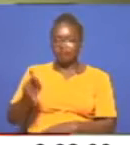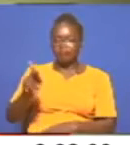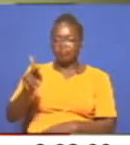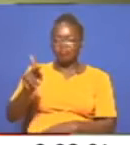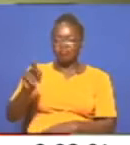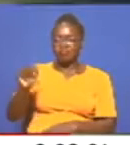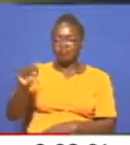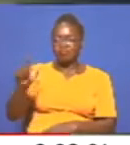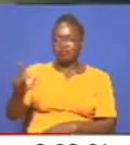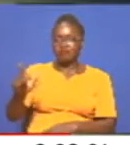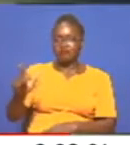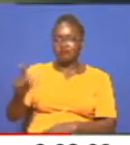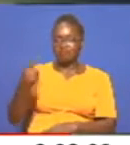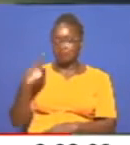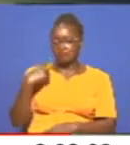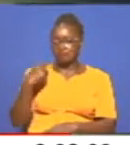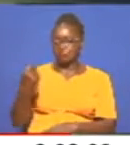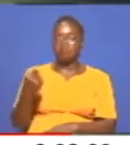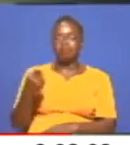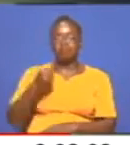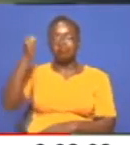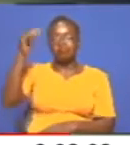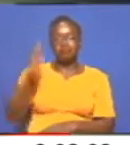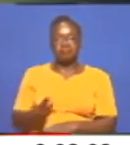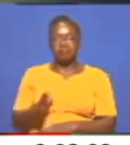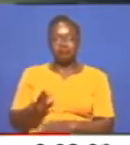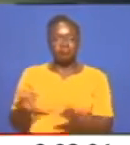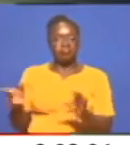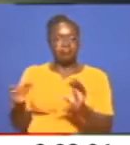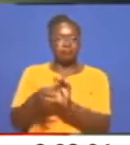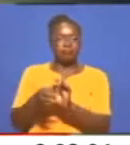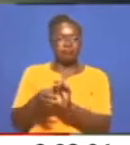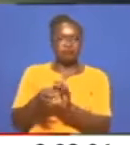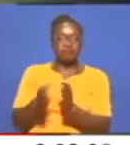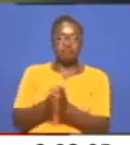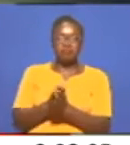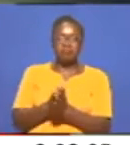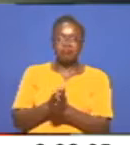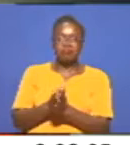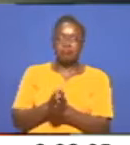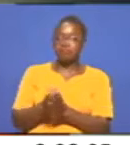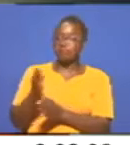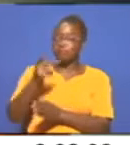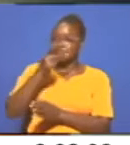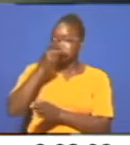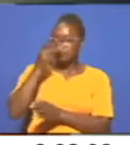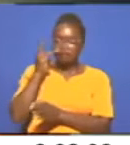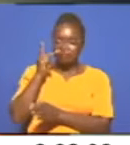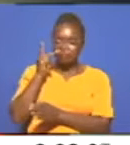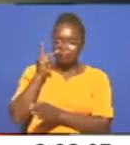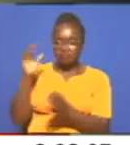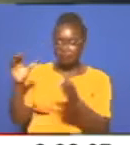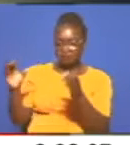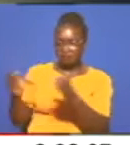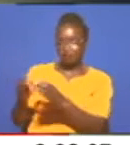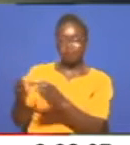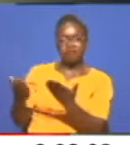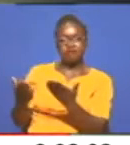join the Wiper movement. The senator, who was received by the party's leader Kalonzo Musyoka, is expected to